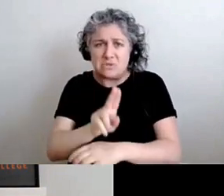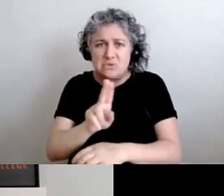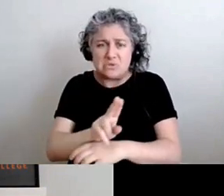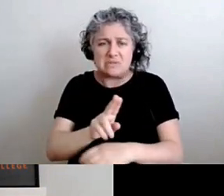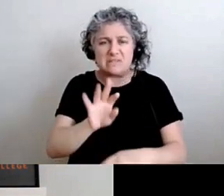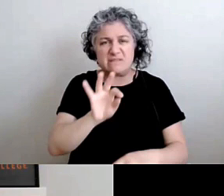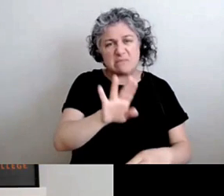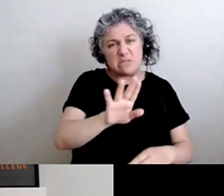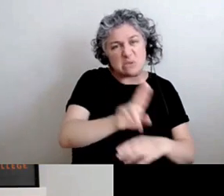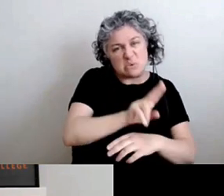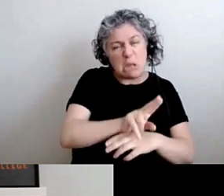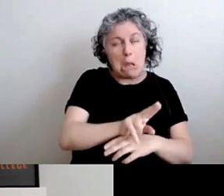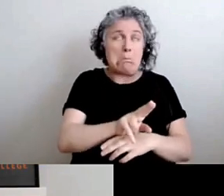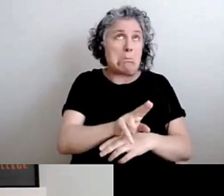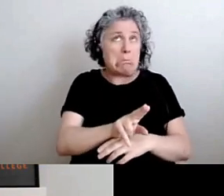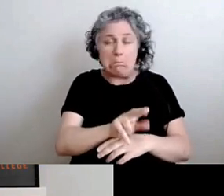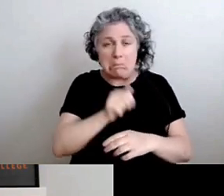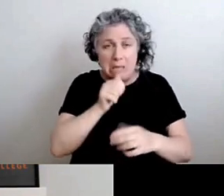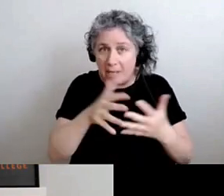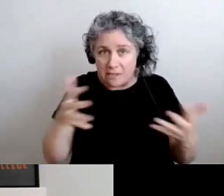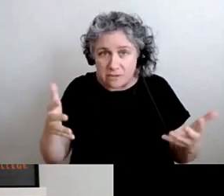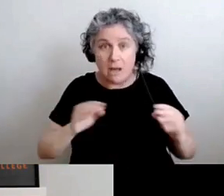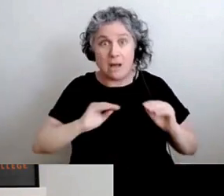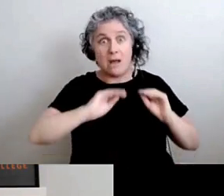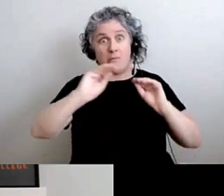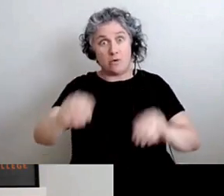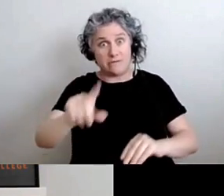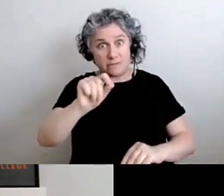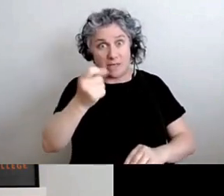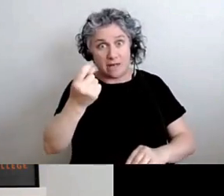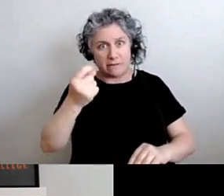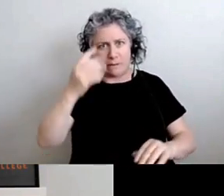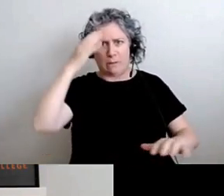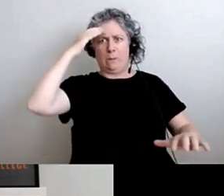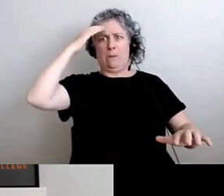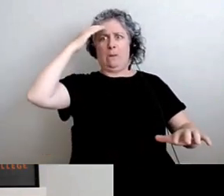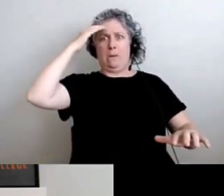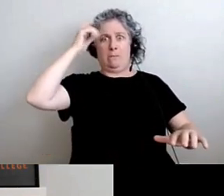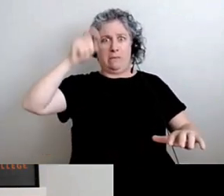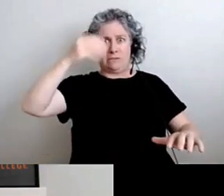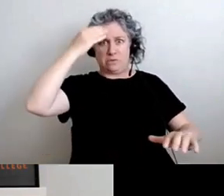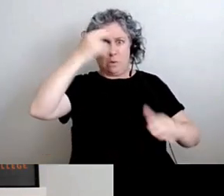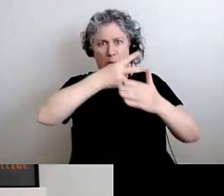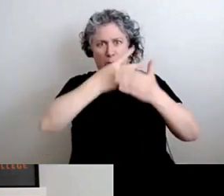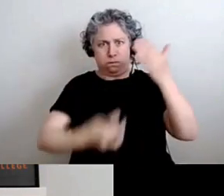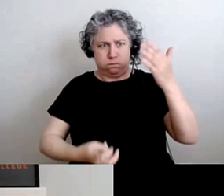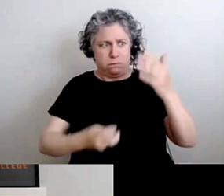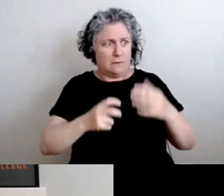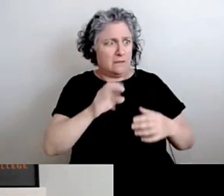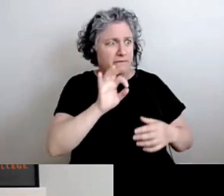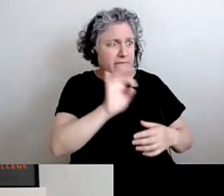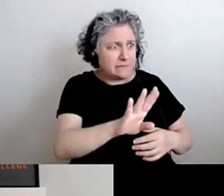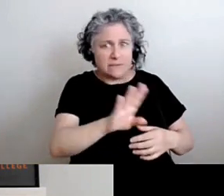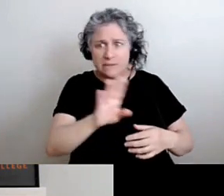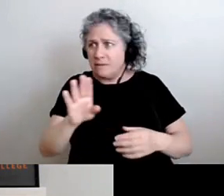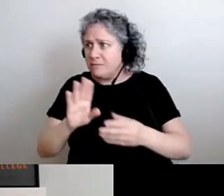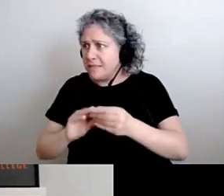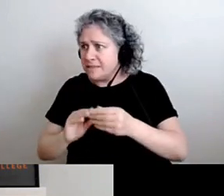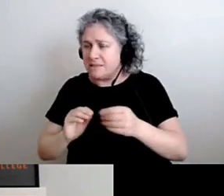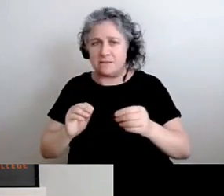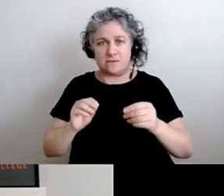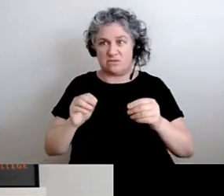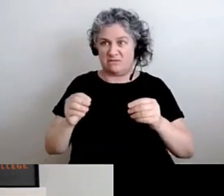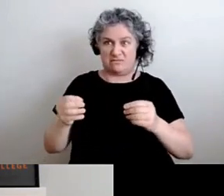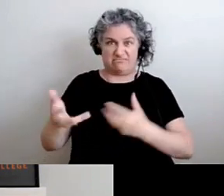Facebook. So when I moved there, it was like, oh gosh, you have to be on Facebook in order to do